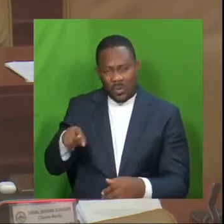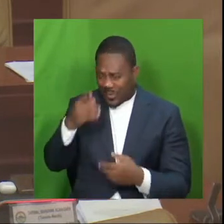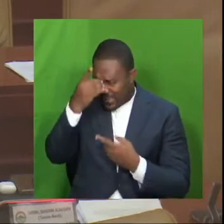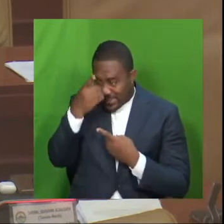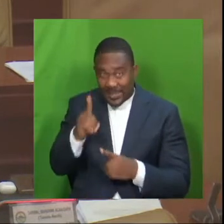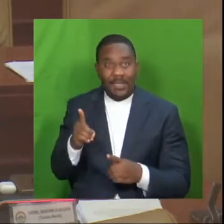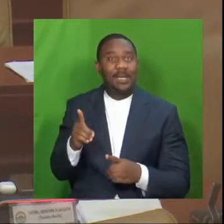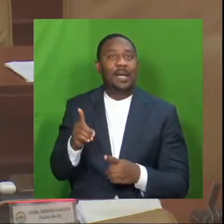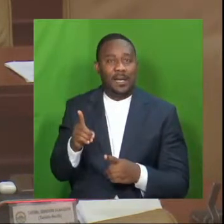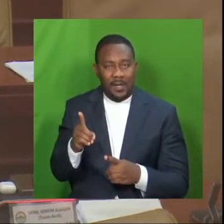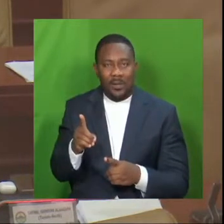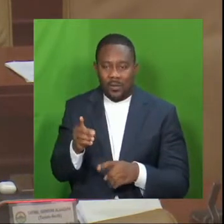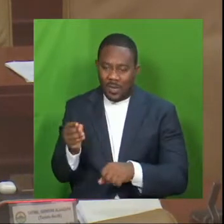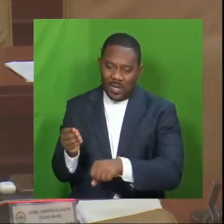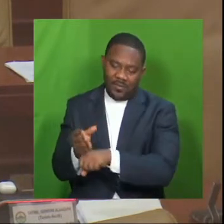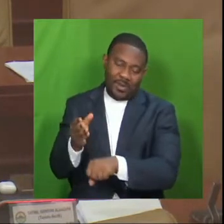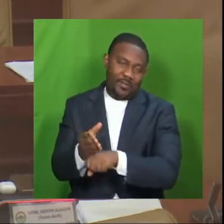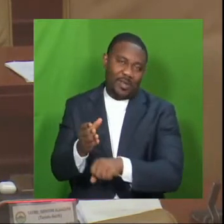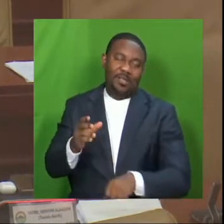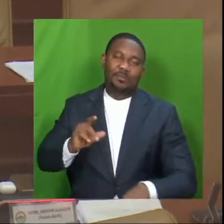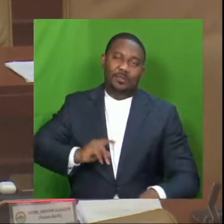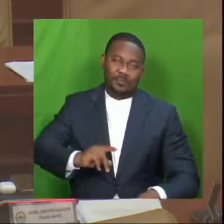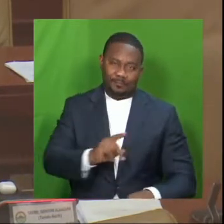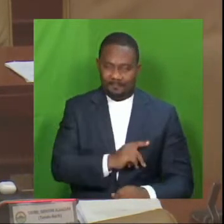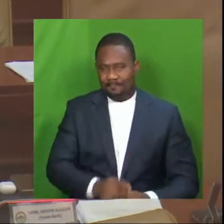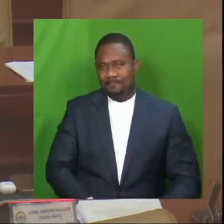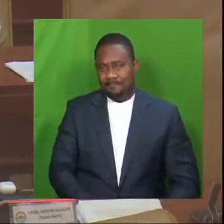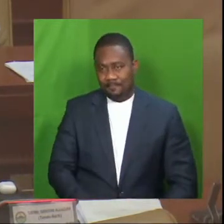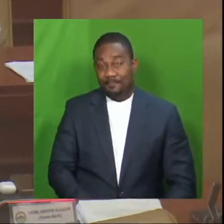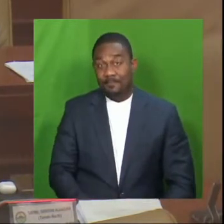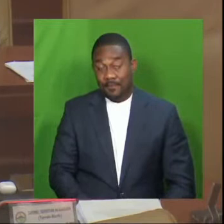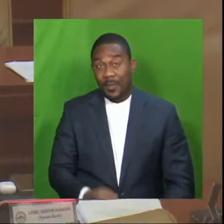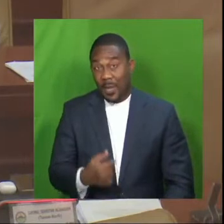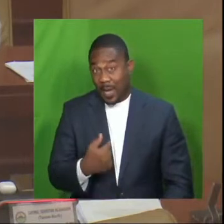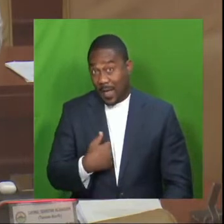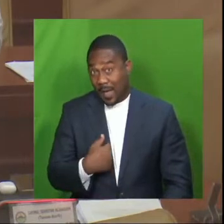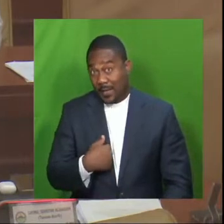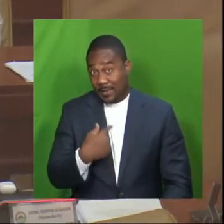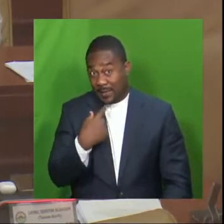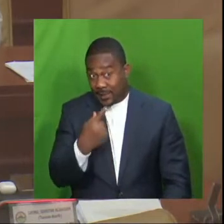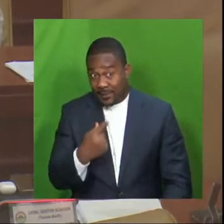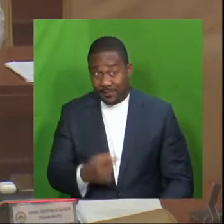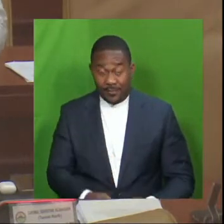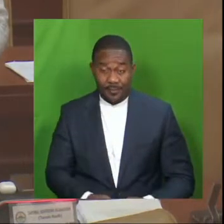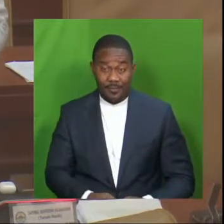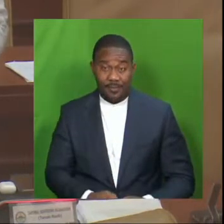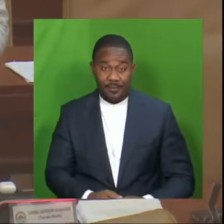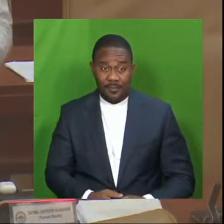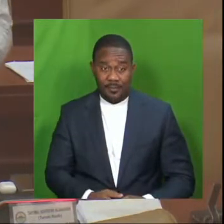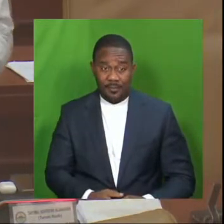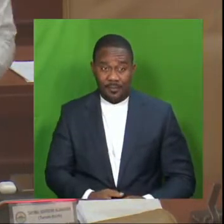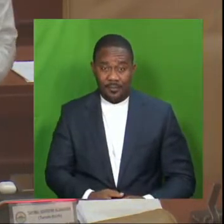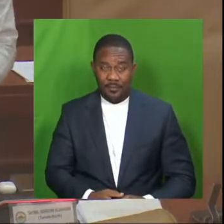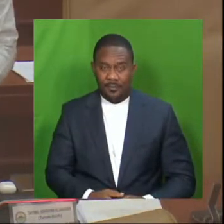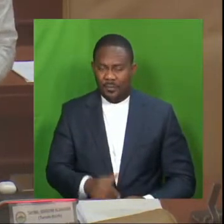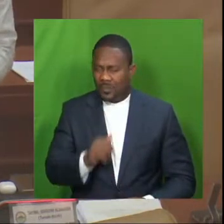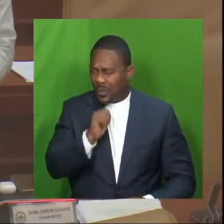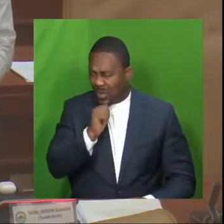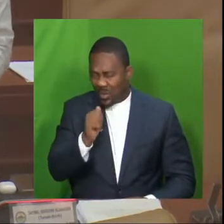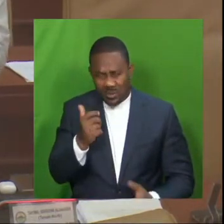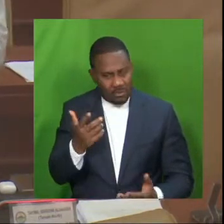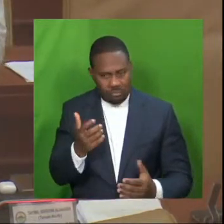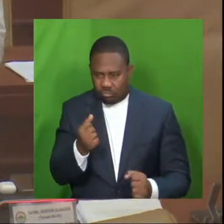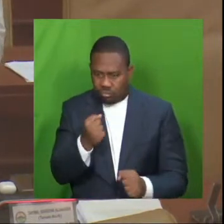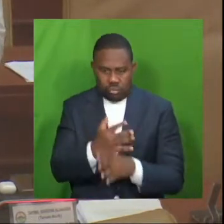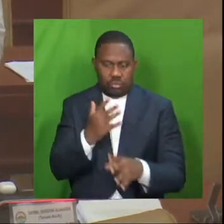consider appropriate." Mr. Speaker, I therefore submit that it is not automatic